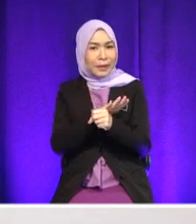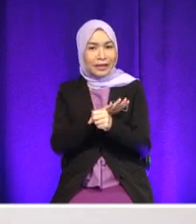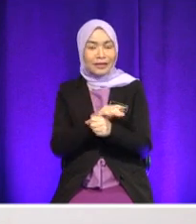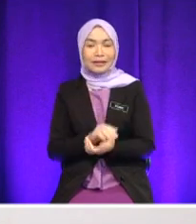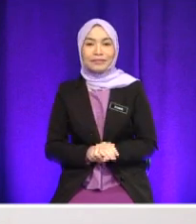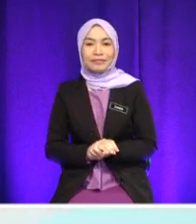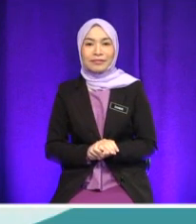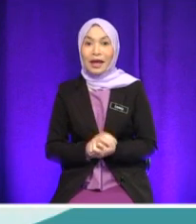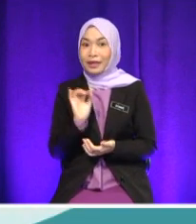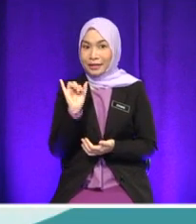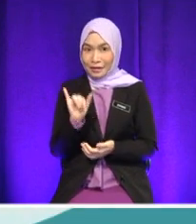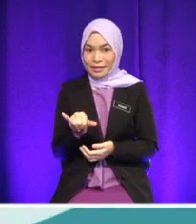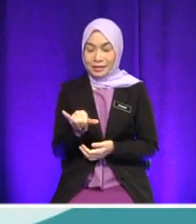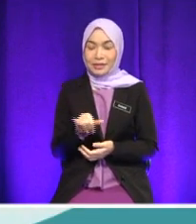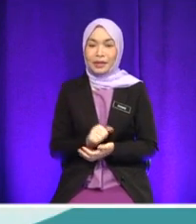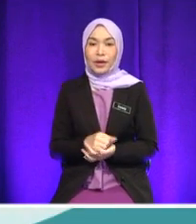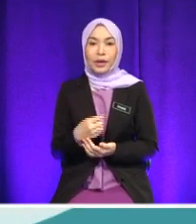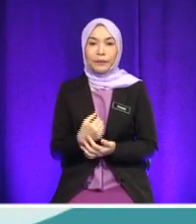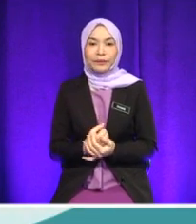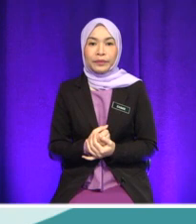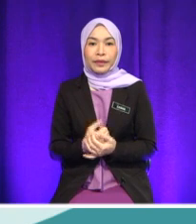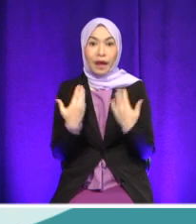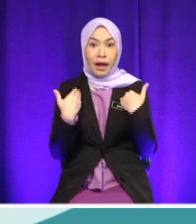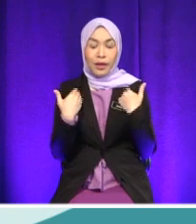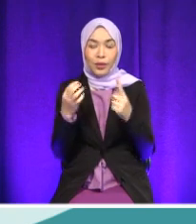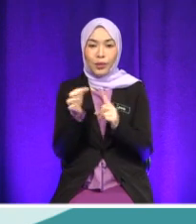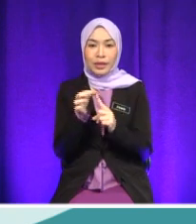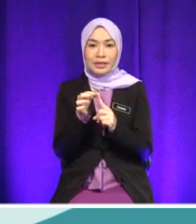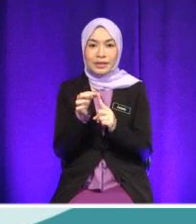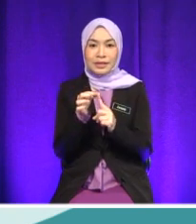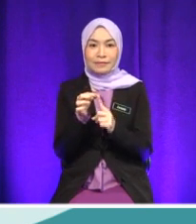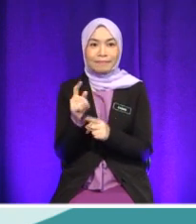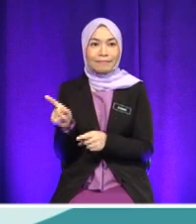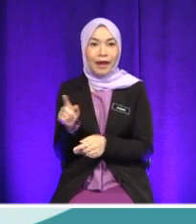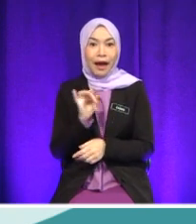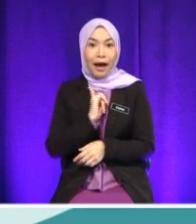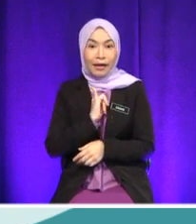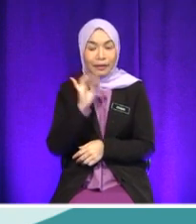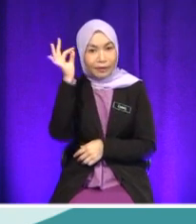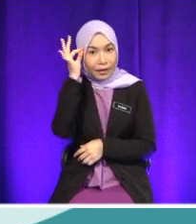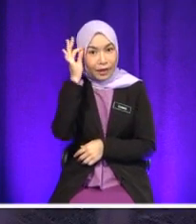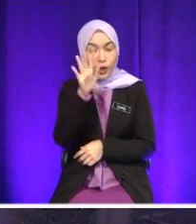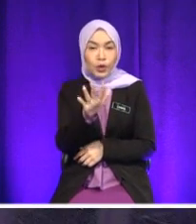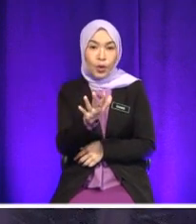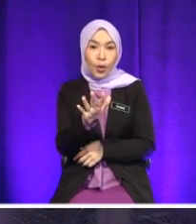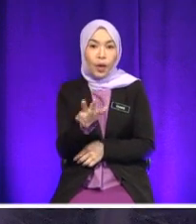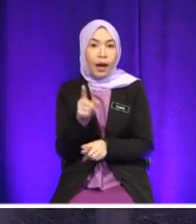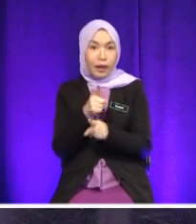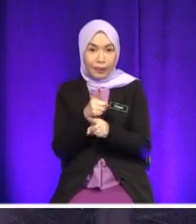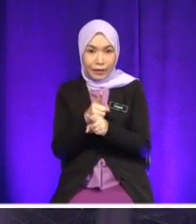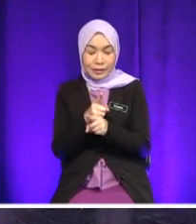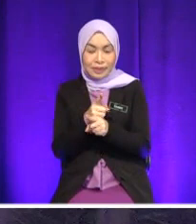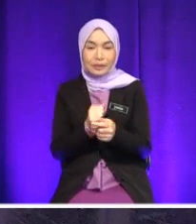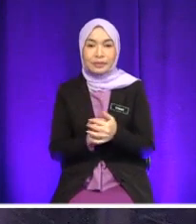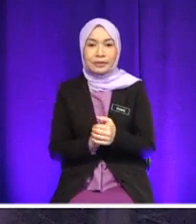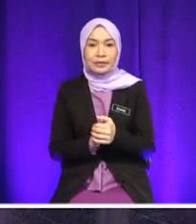Yes? All right. Yeah? Because we have the words that I think you are right, okay? How about questions number 2? Anyone? Fu